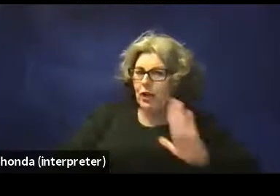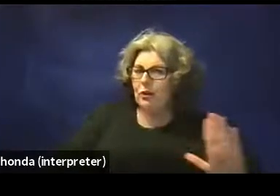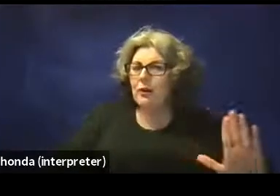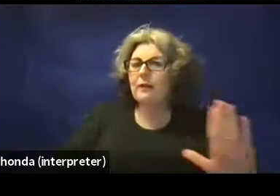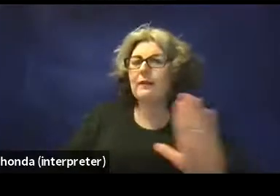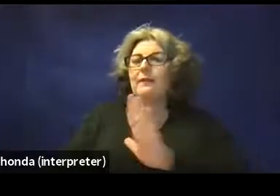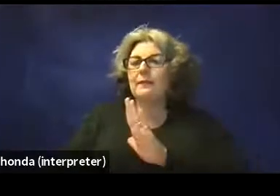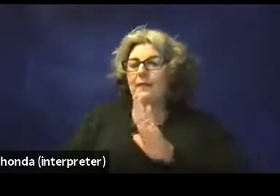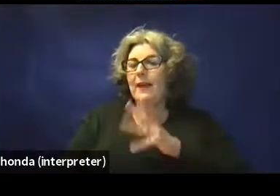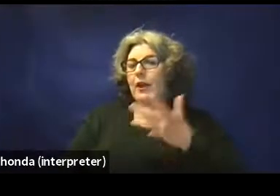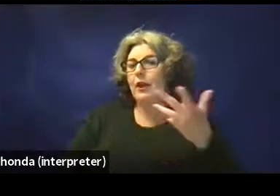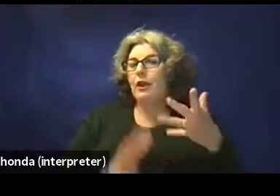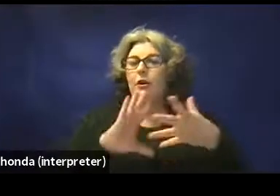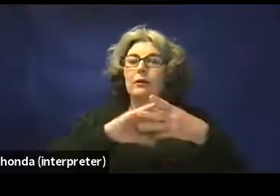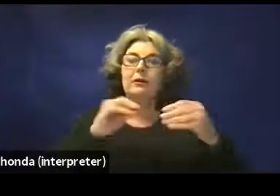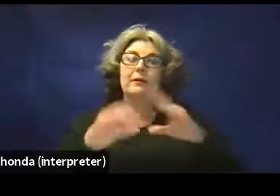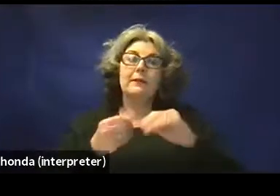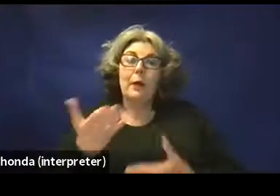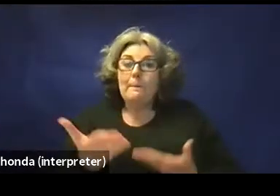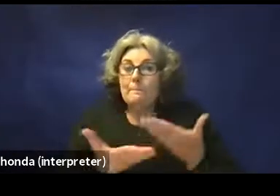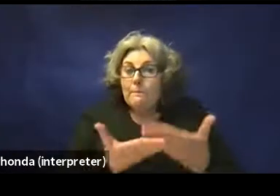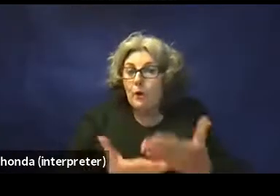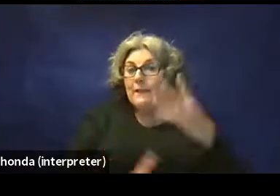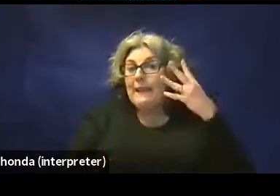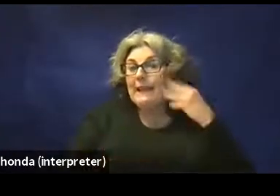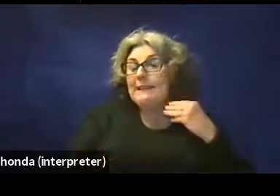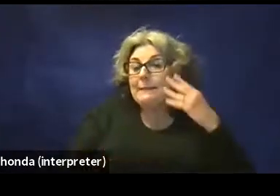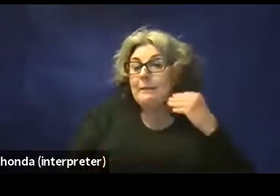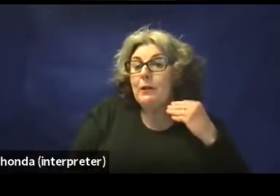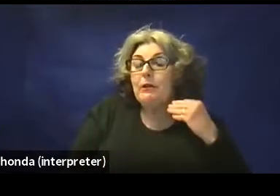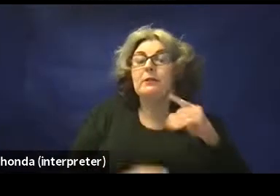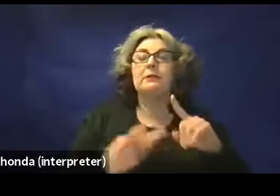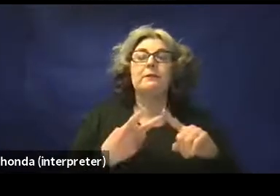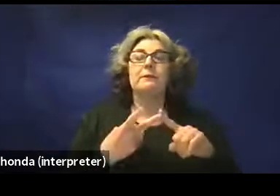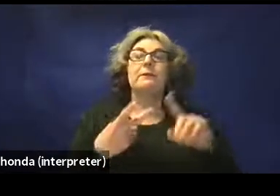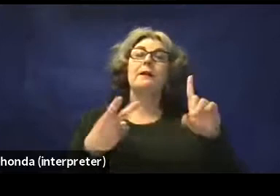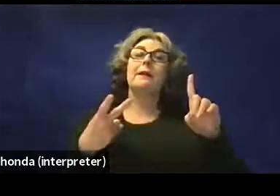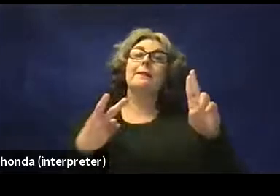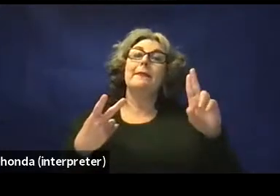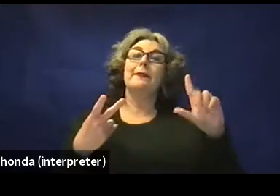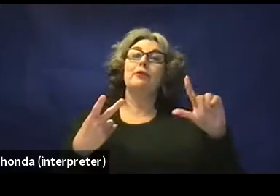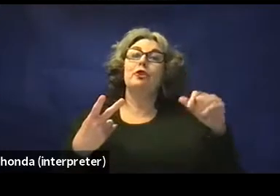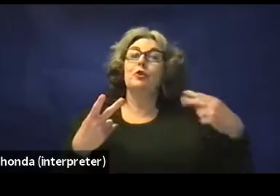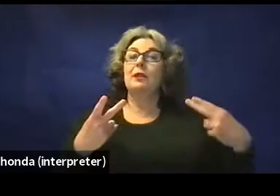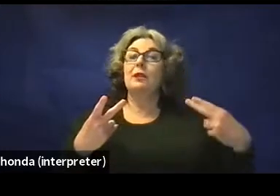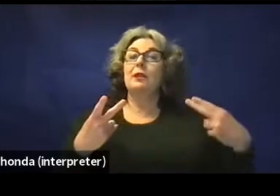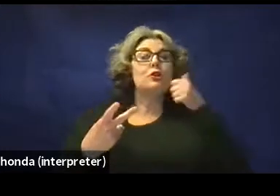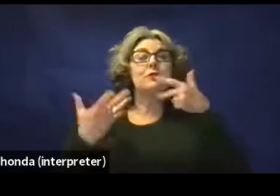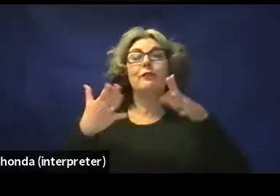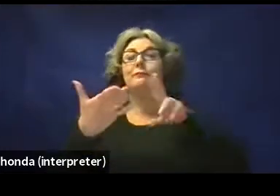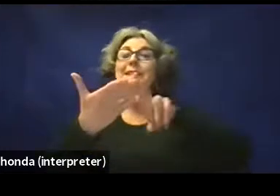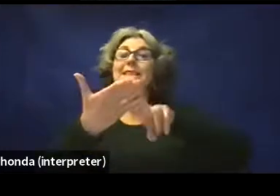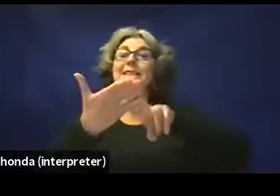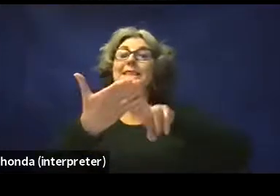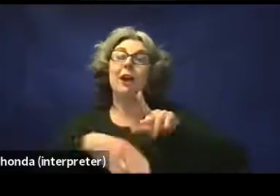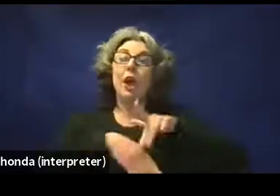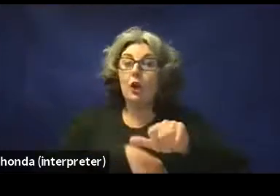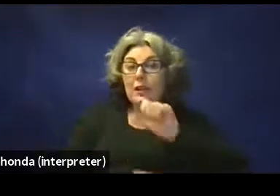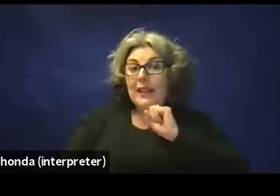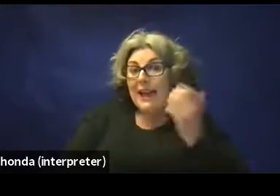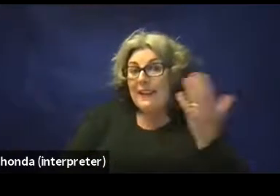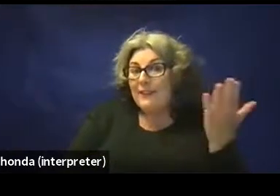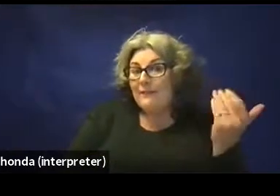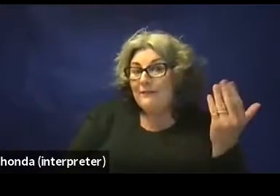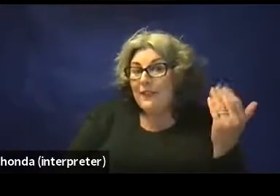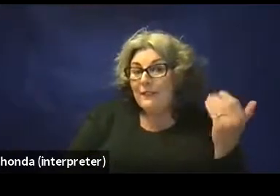their own birthing experiences, that they are doulas. We have girls who have already signed up as early as